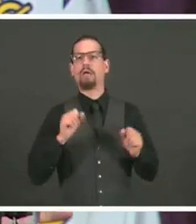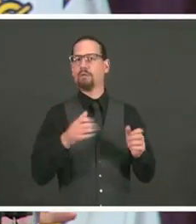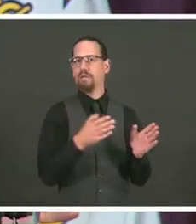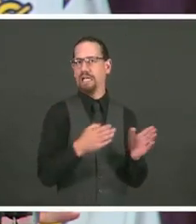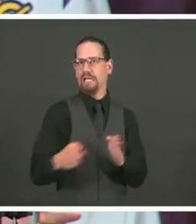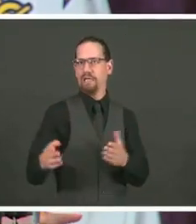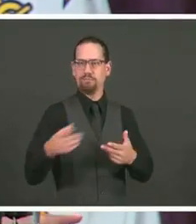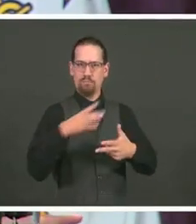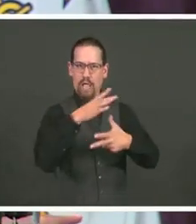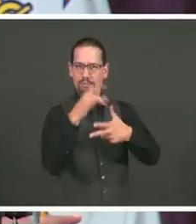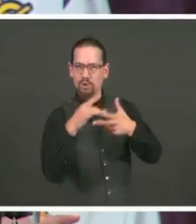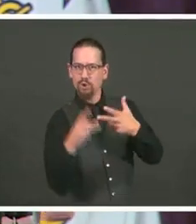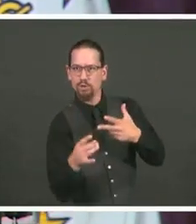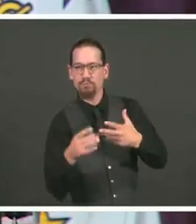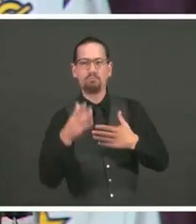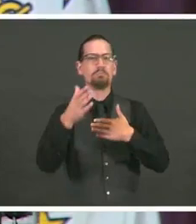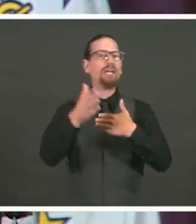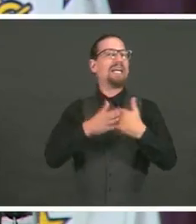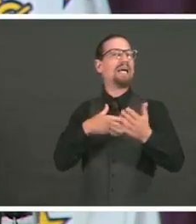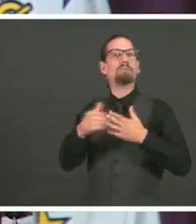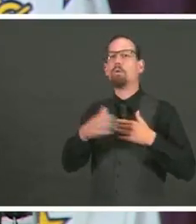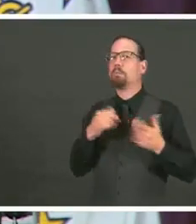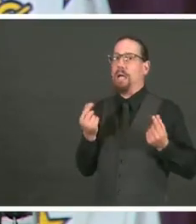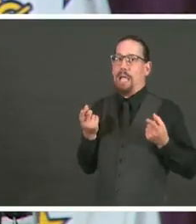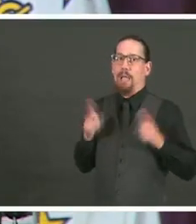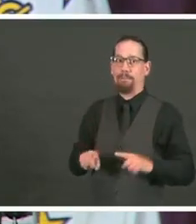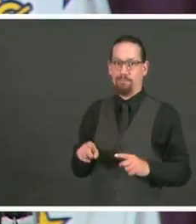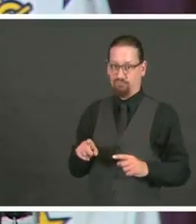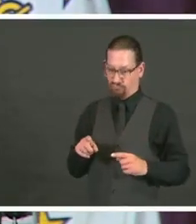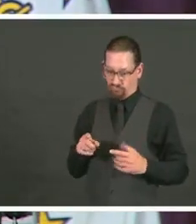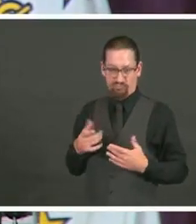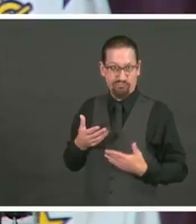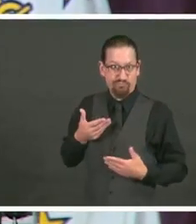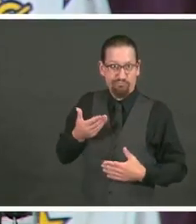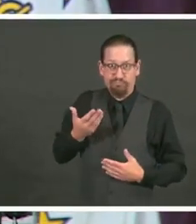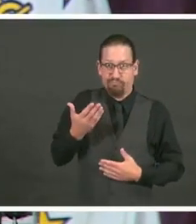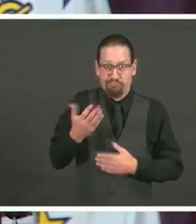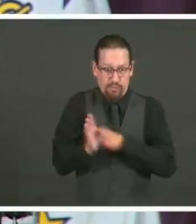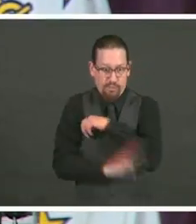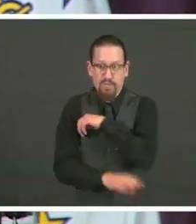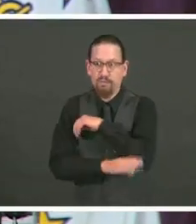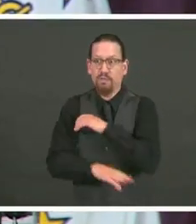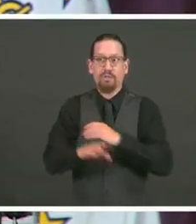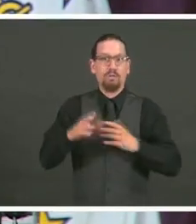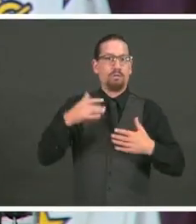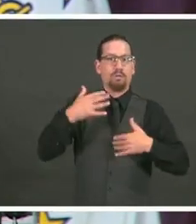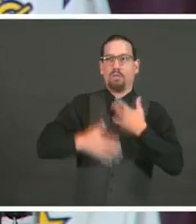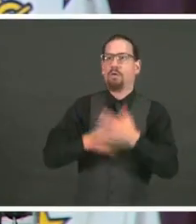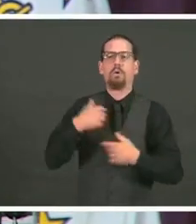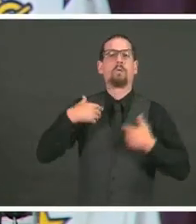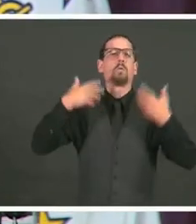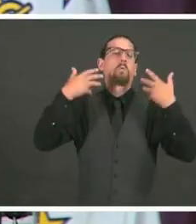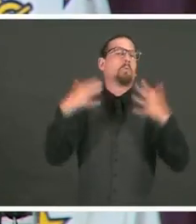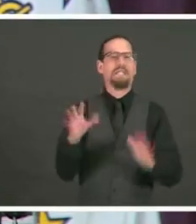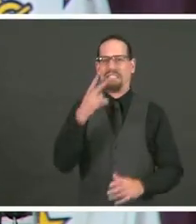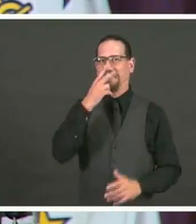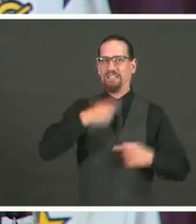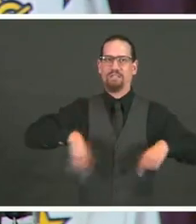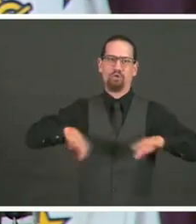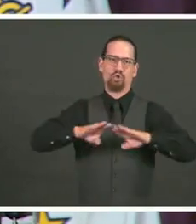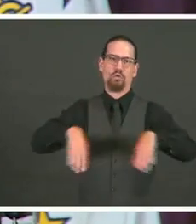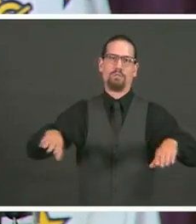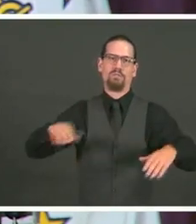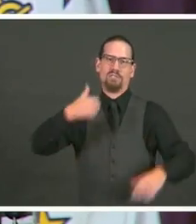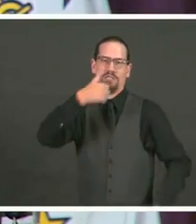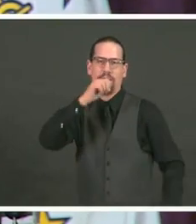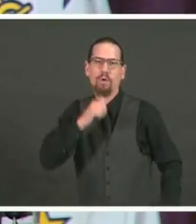whatever coronavirus throws at us and our children don't continue to suffer. Kids are getting behind. Kids learn best in